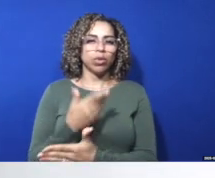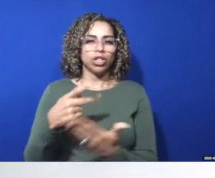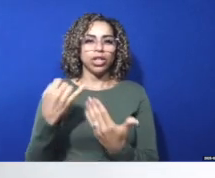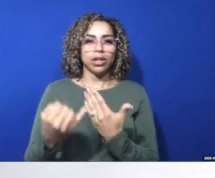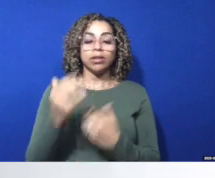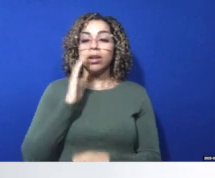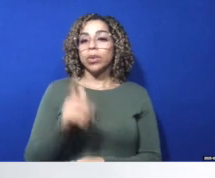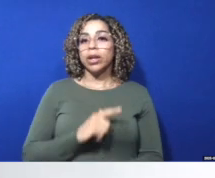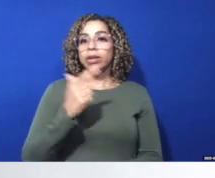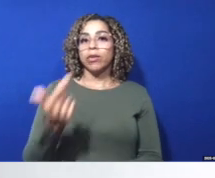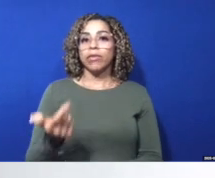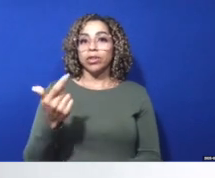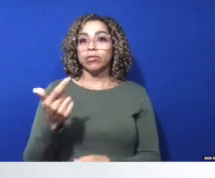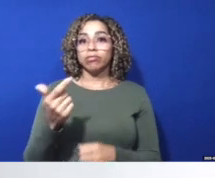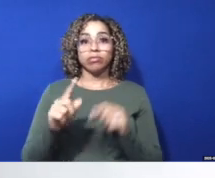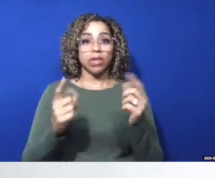it over for questions.